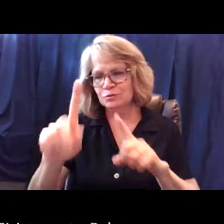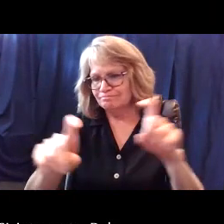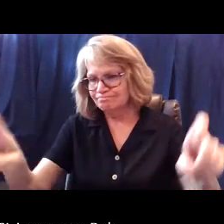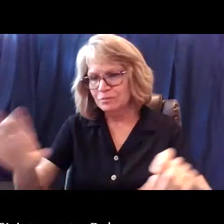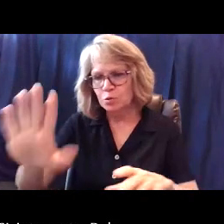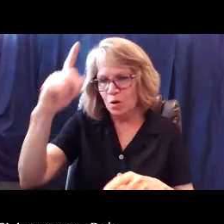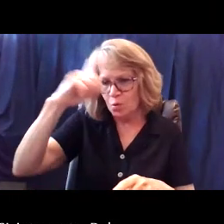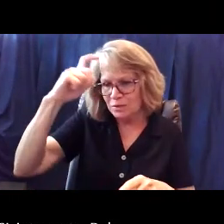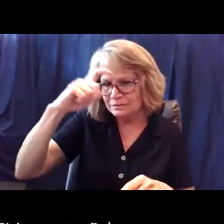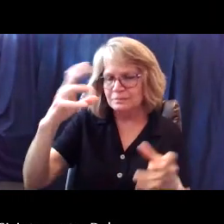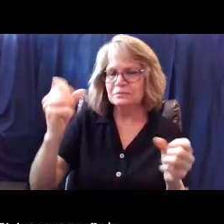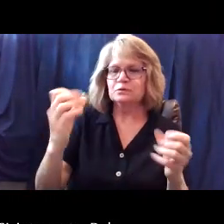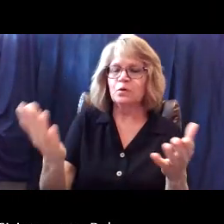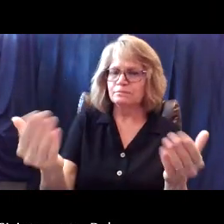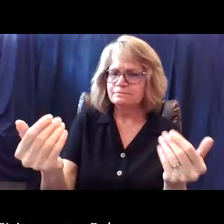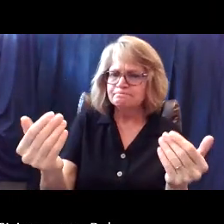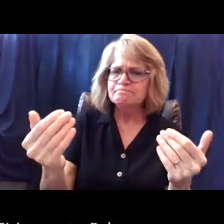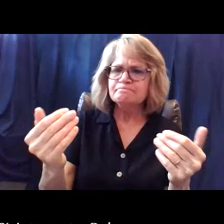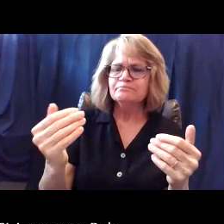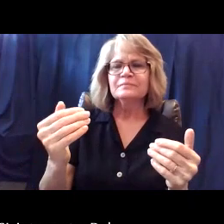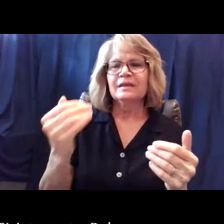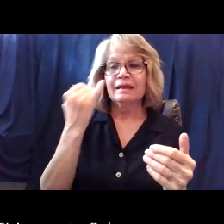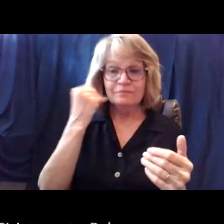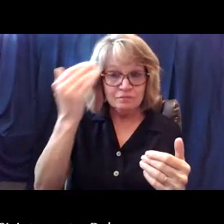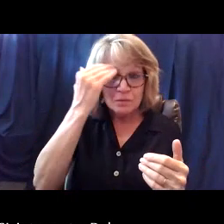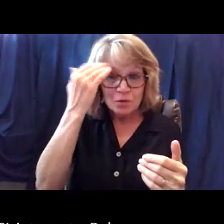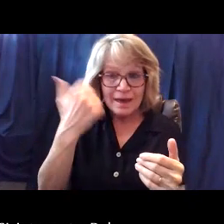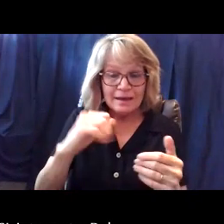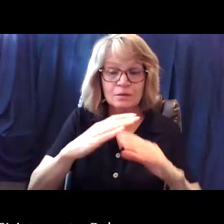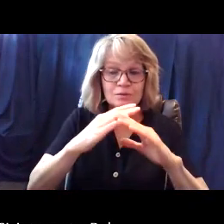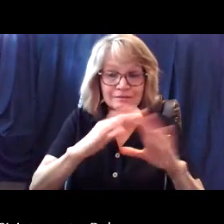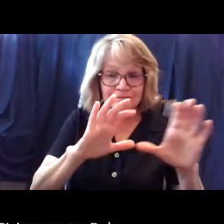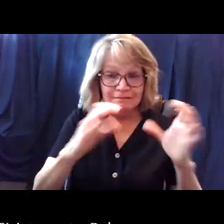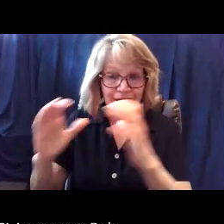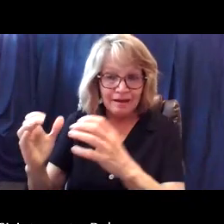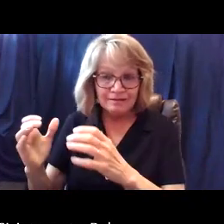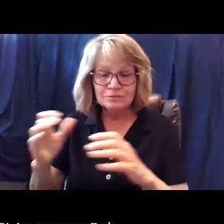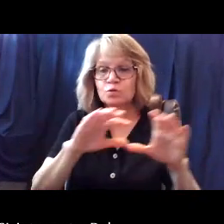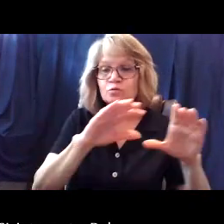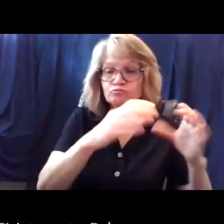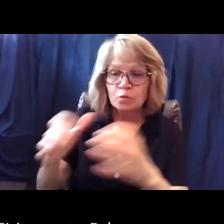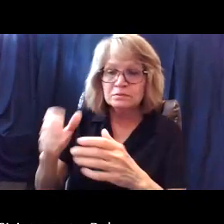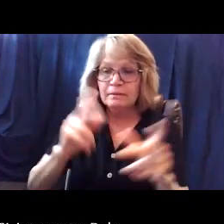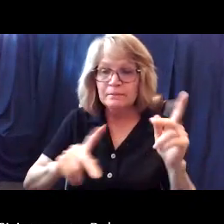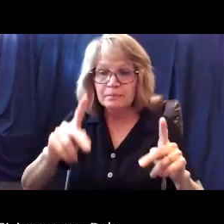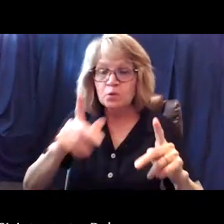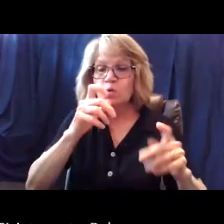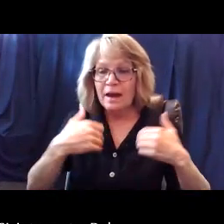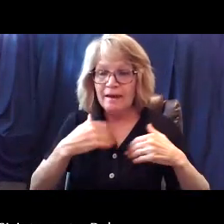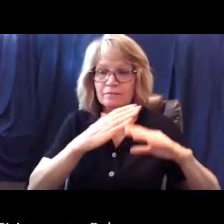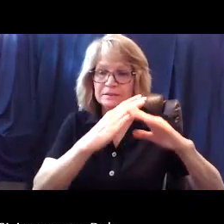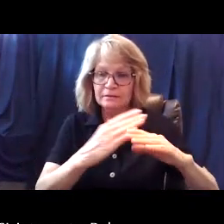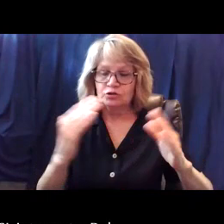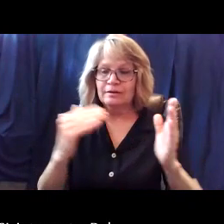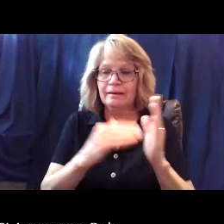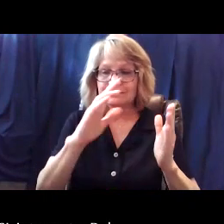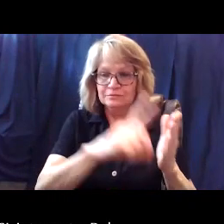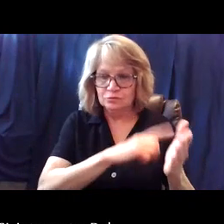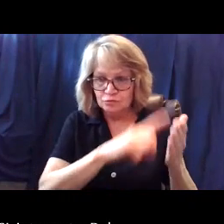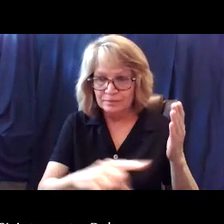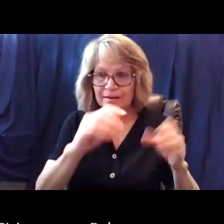I'd encourage anyone to, if you're familiar with any protected classes, any groups of people that have protections against discrimination in